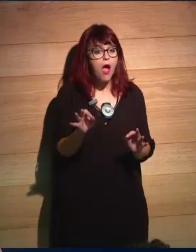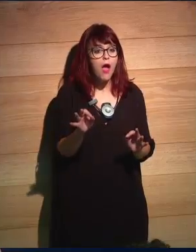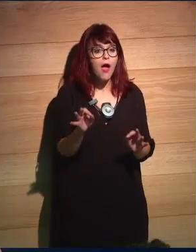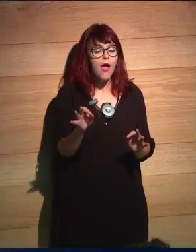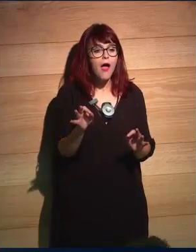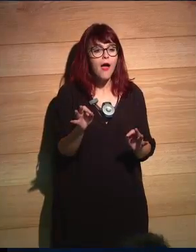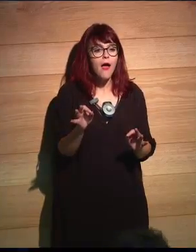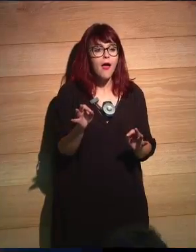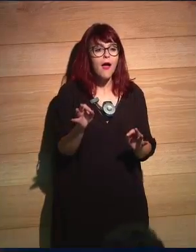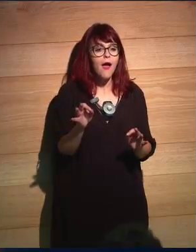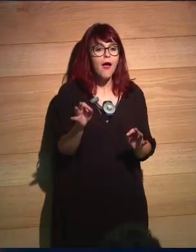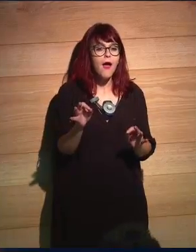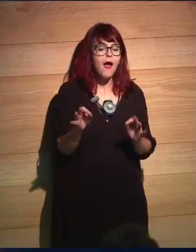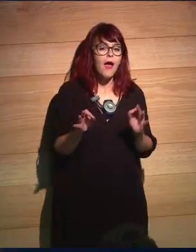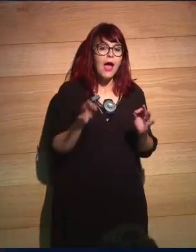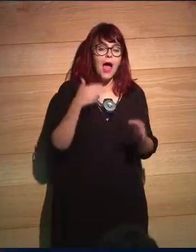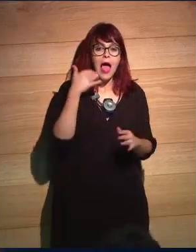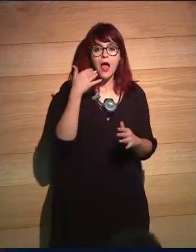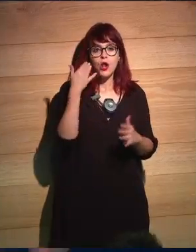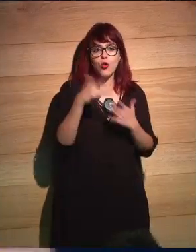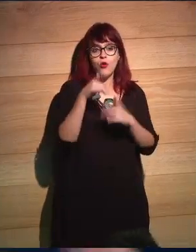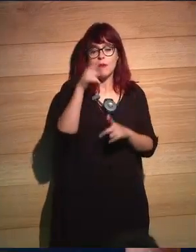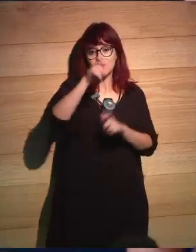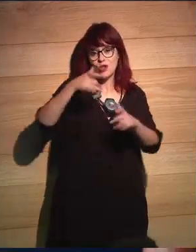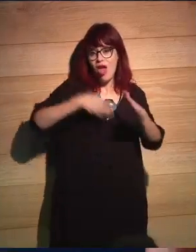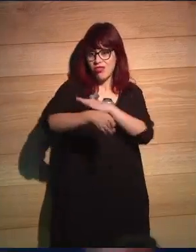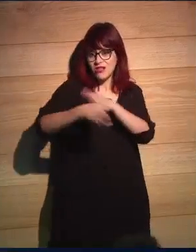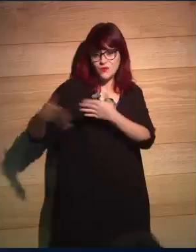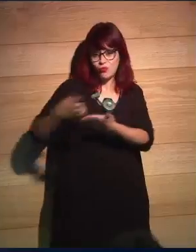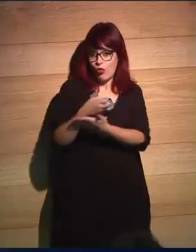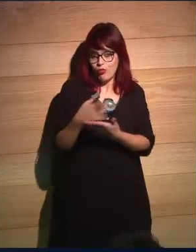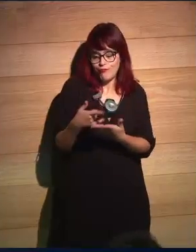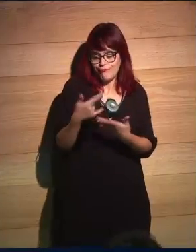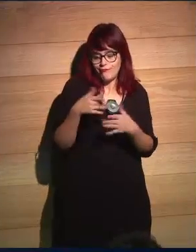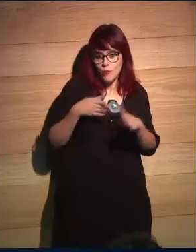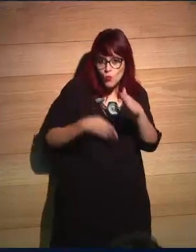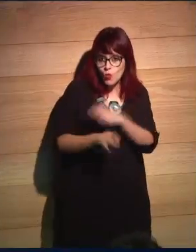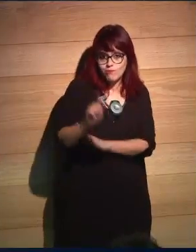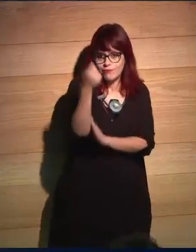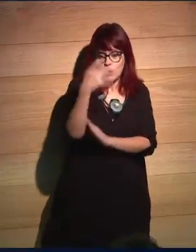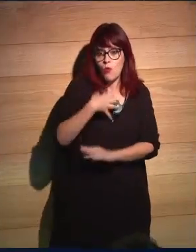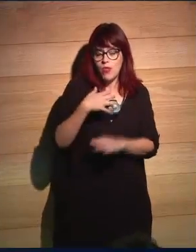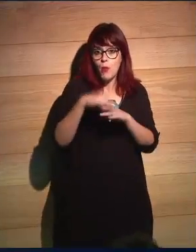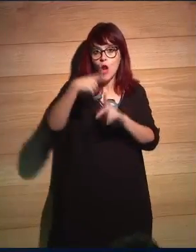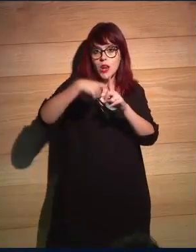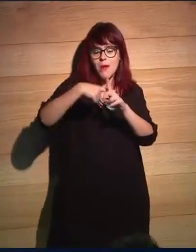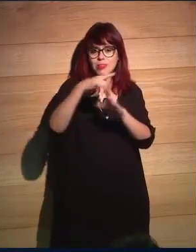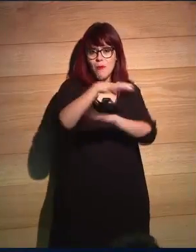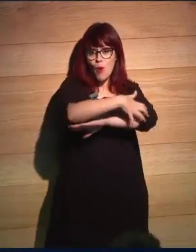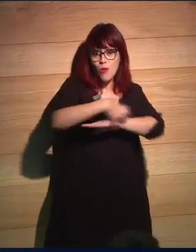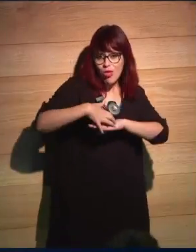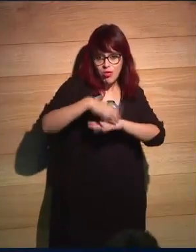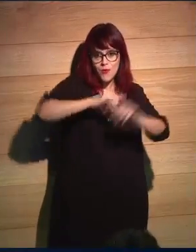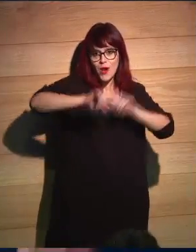Ecuador, writing literature is not accessible to everyone. This is a reality because of the levels